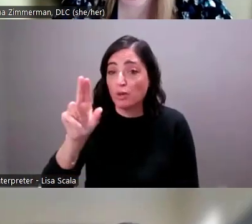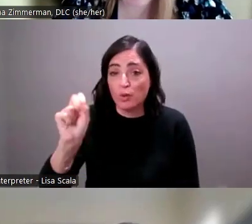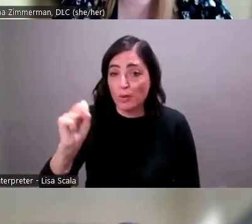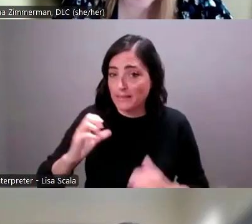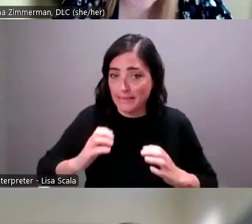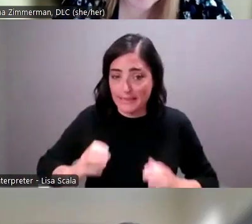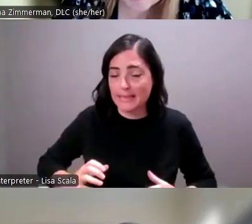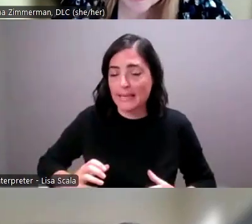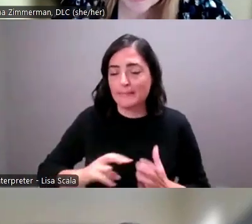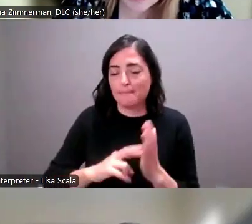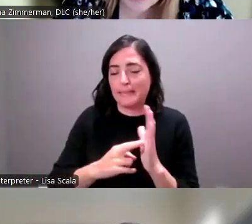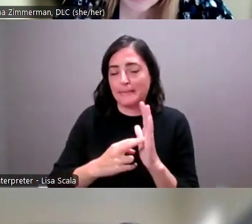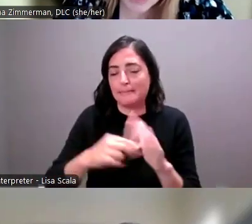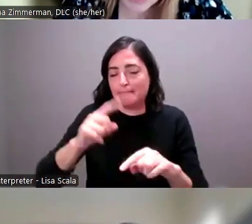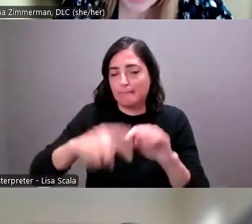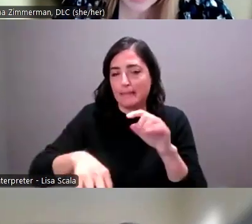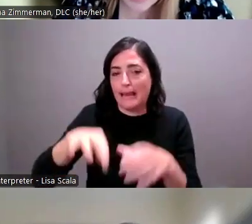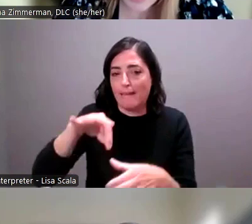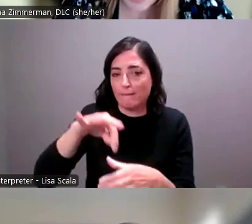you cannot vote.